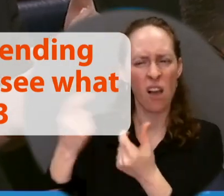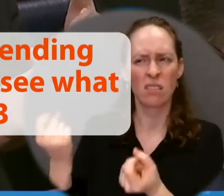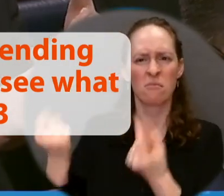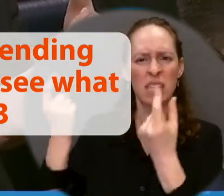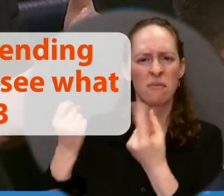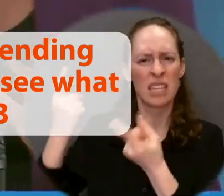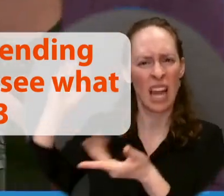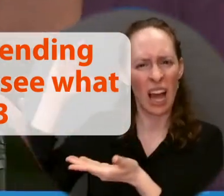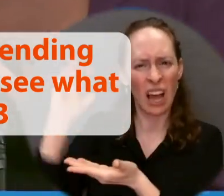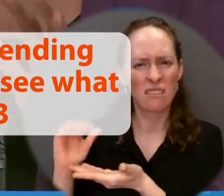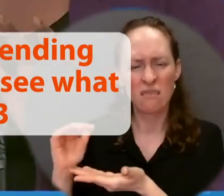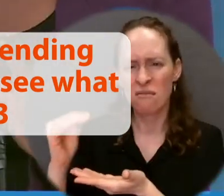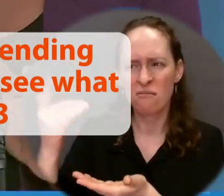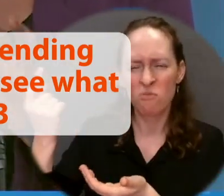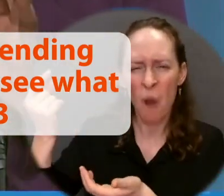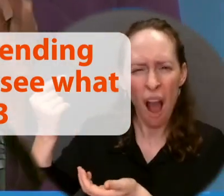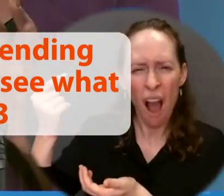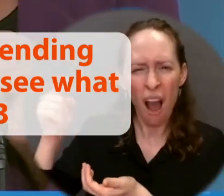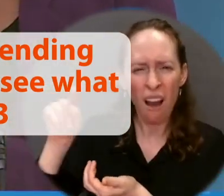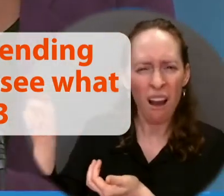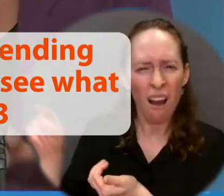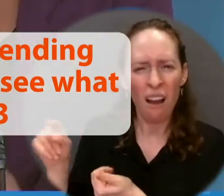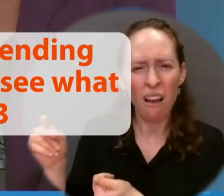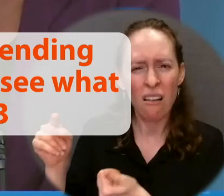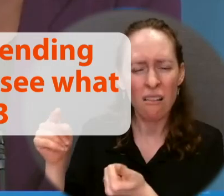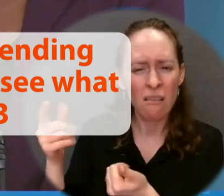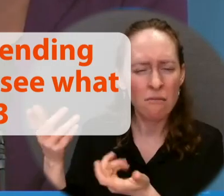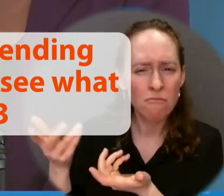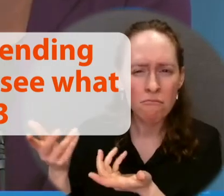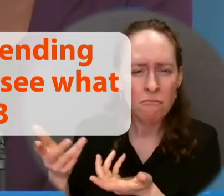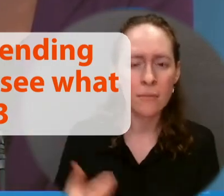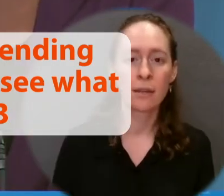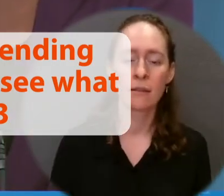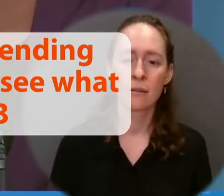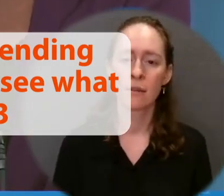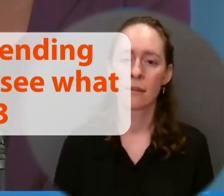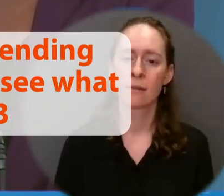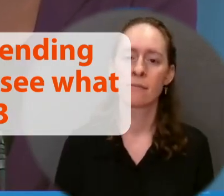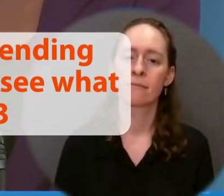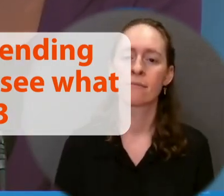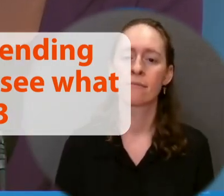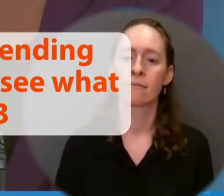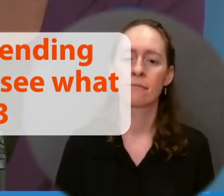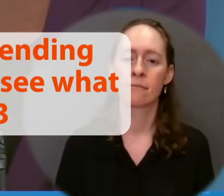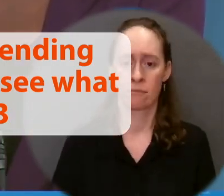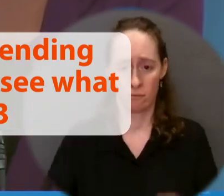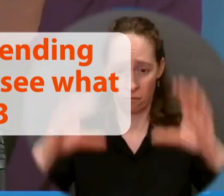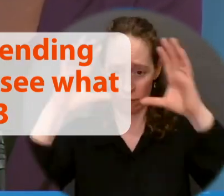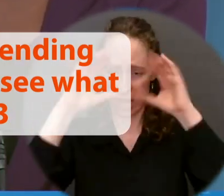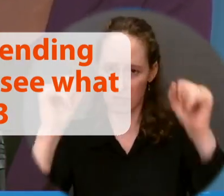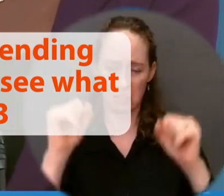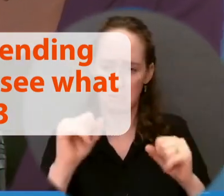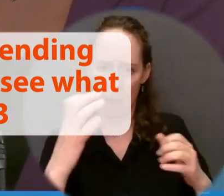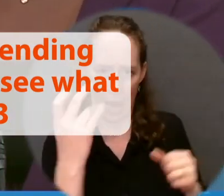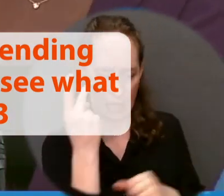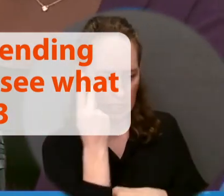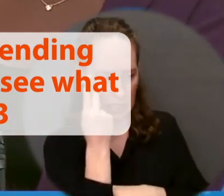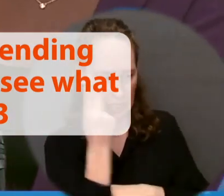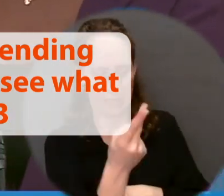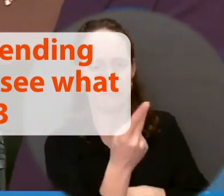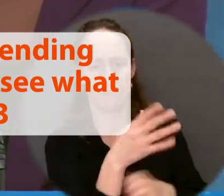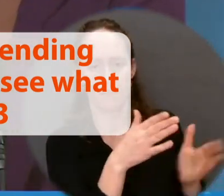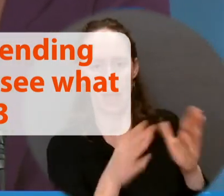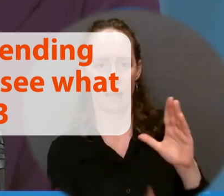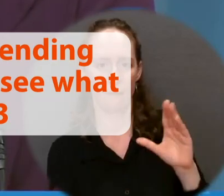want to be very careful here because what the president has been very clear about is what is their plan. He wants to see their plan as it relates